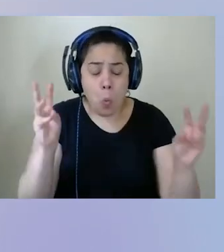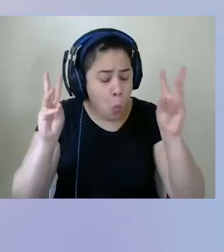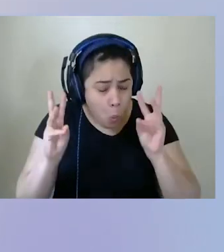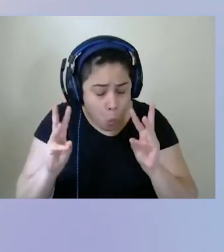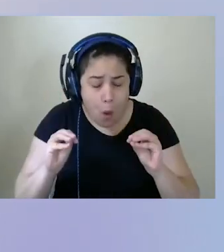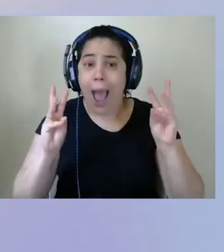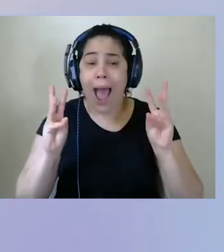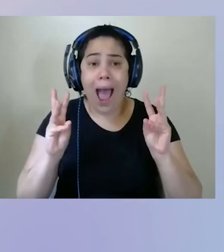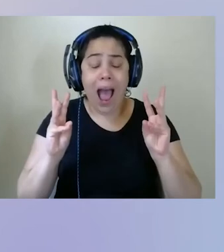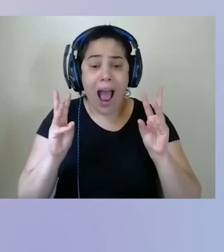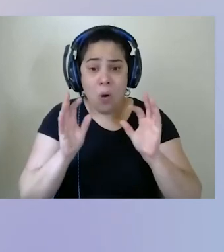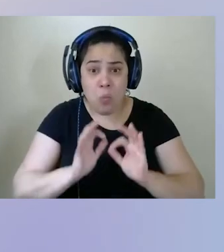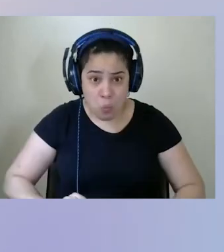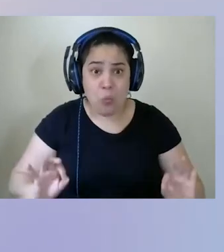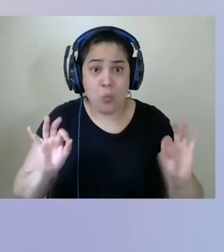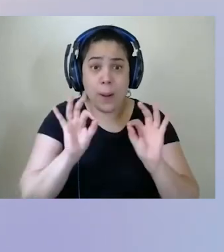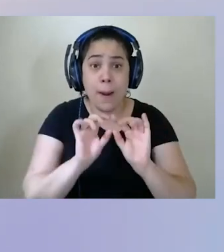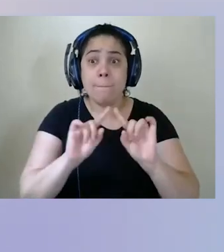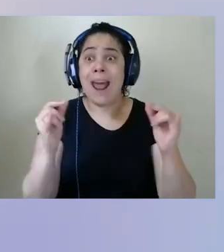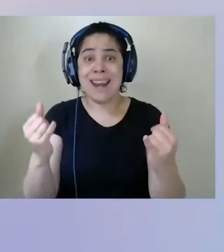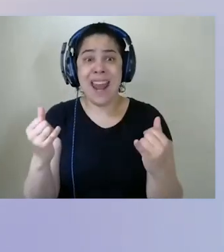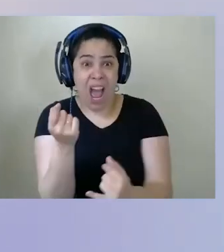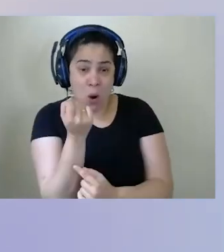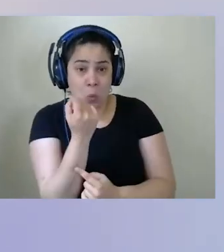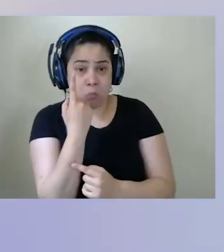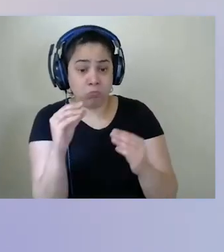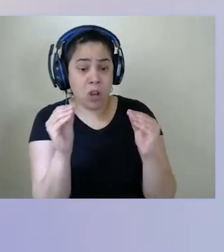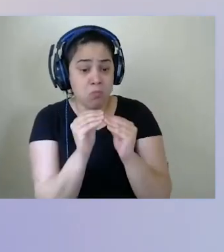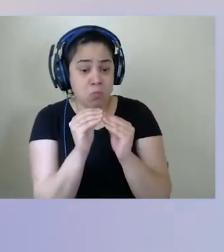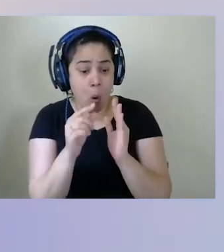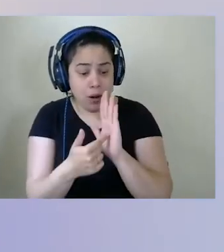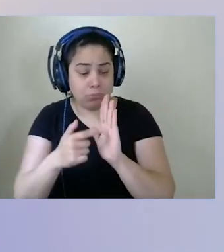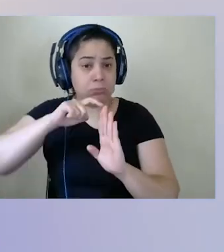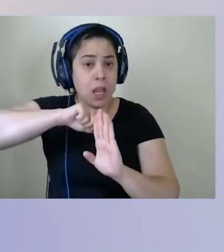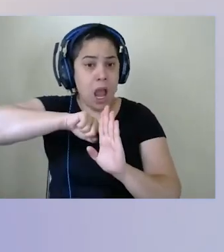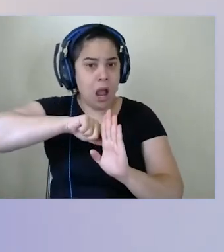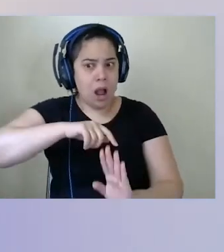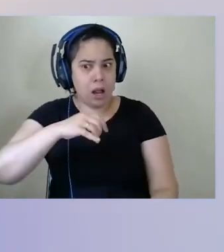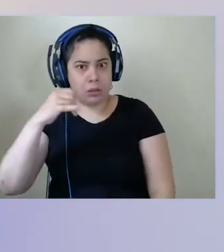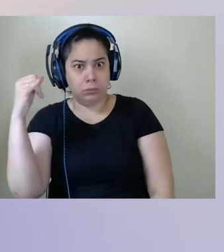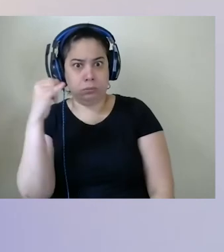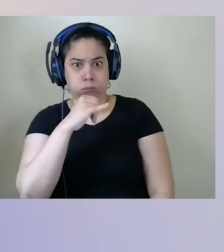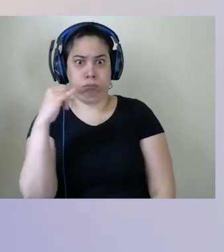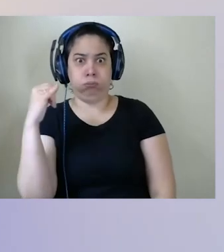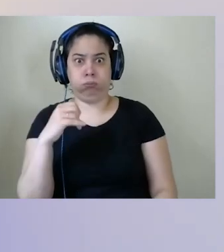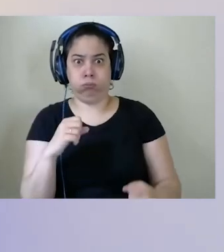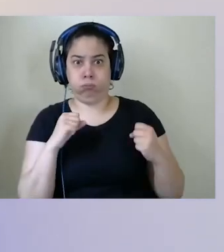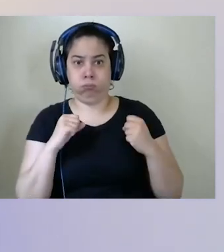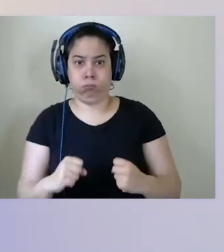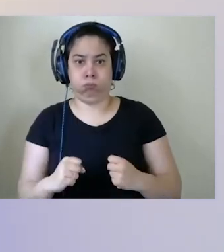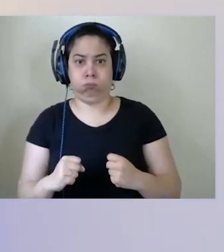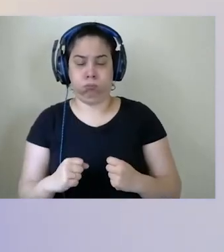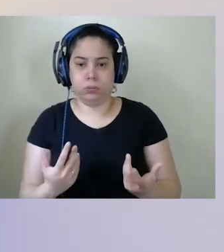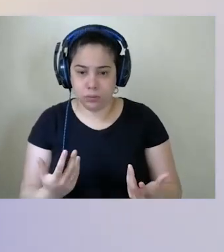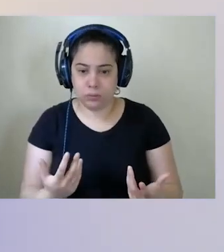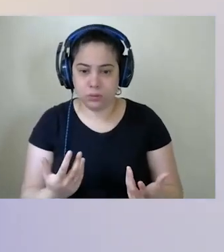now we understand the whole issue of self-harm and threat in a very different way than we have before. So